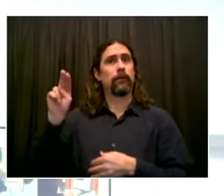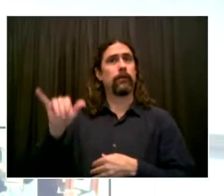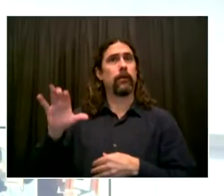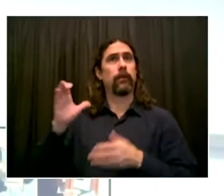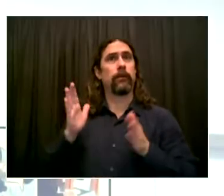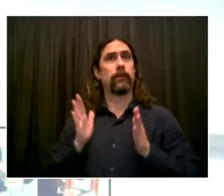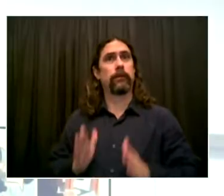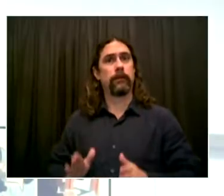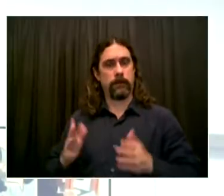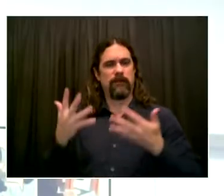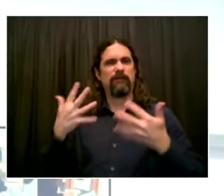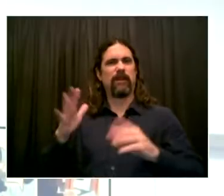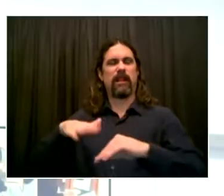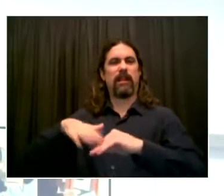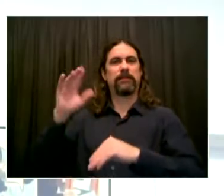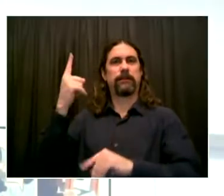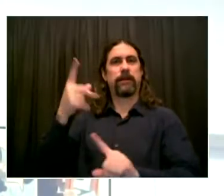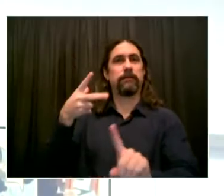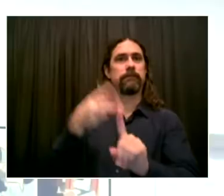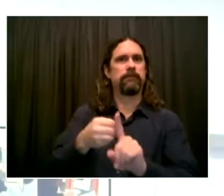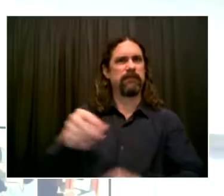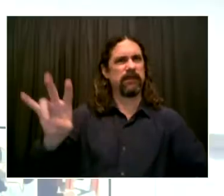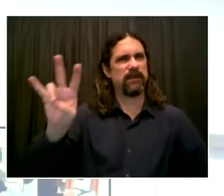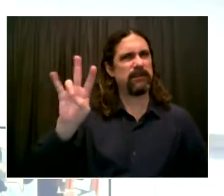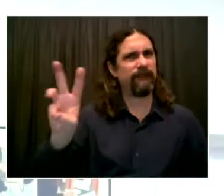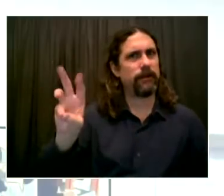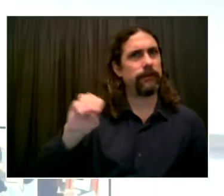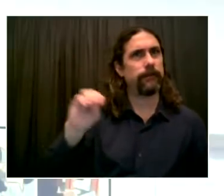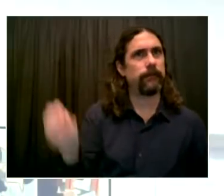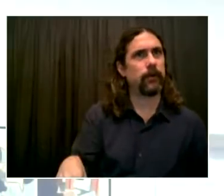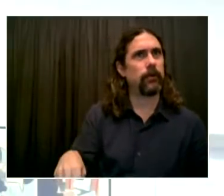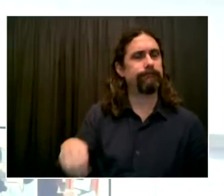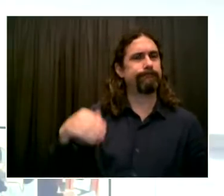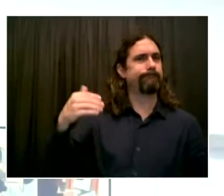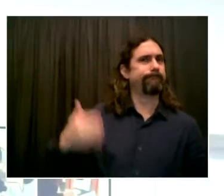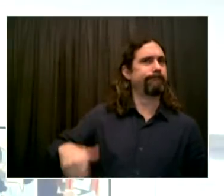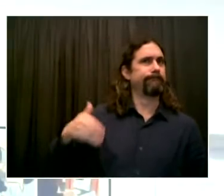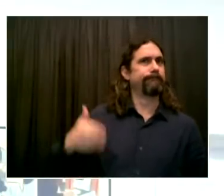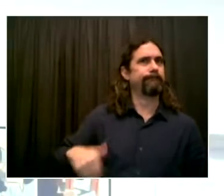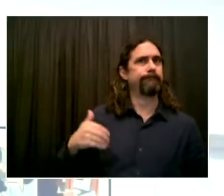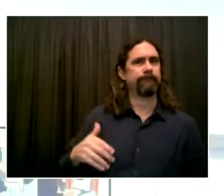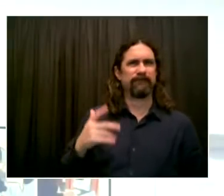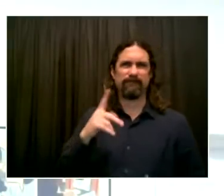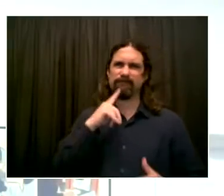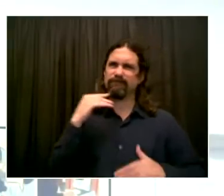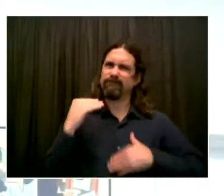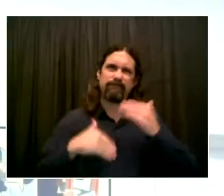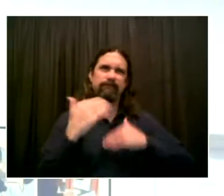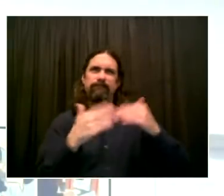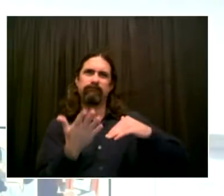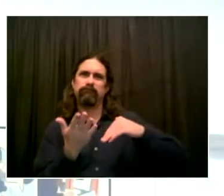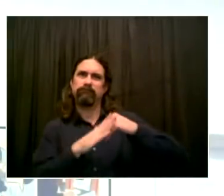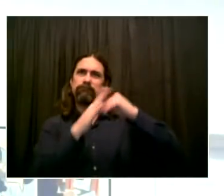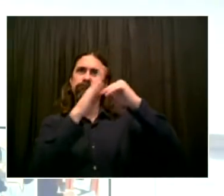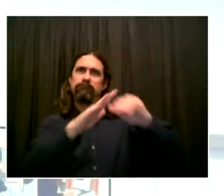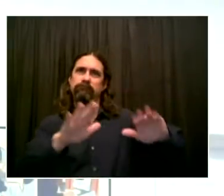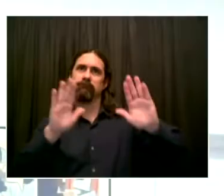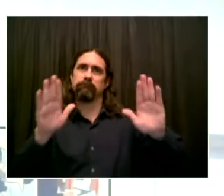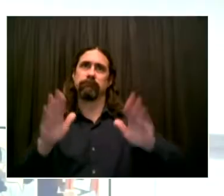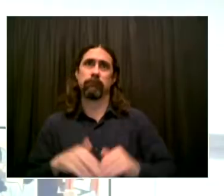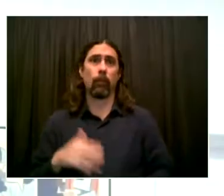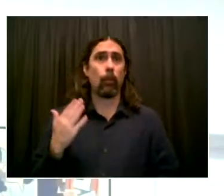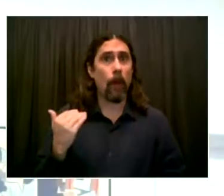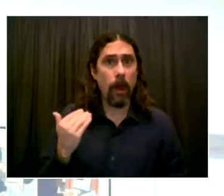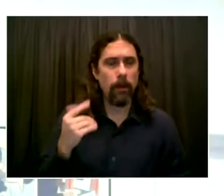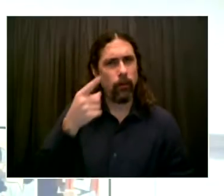progress, and it's because so many New Yorkers have stepped up to do the right thing. Let's keep that up over the holidays. So here's